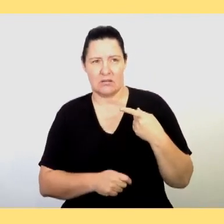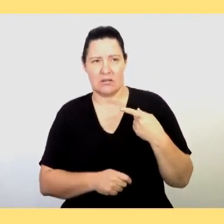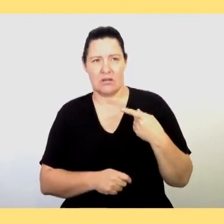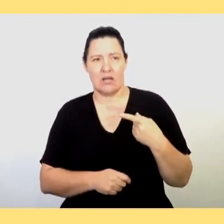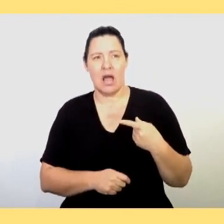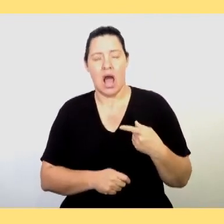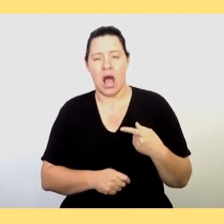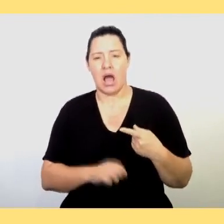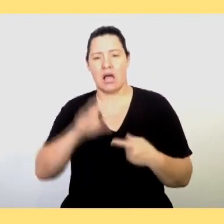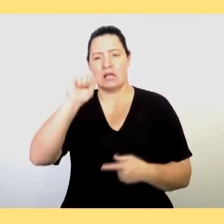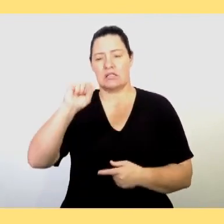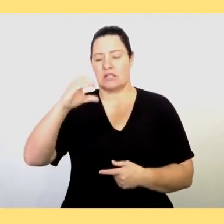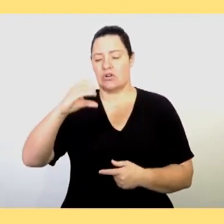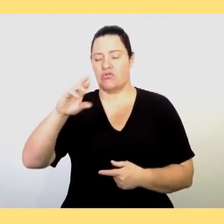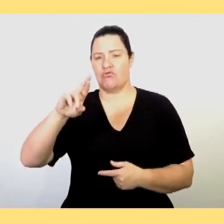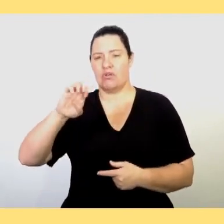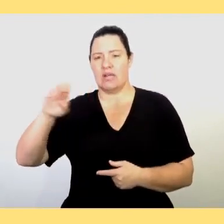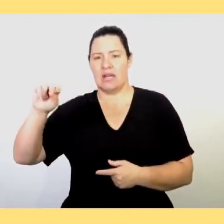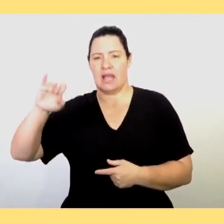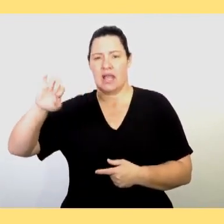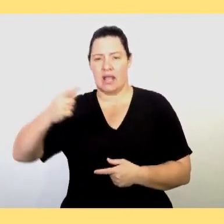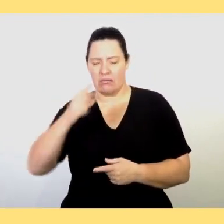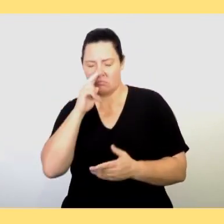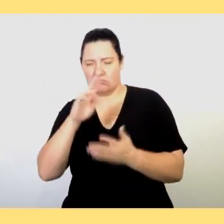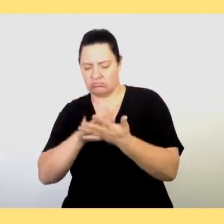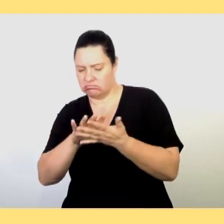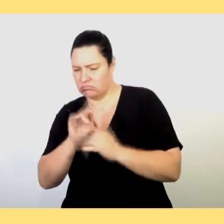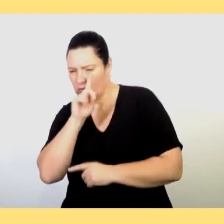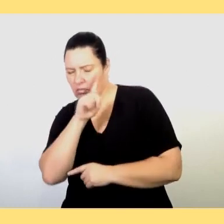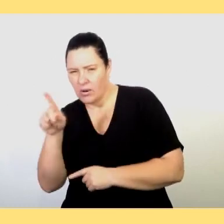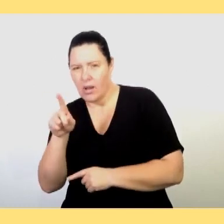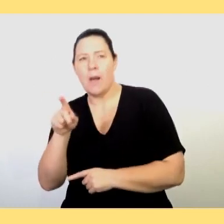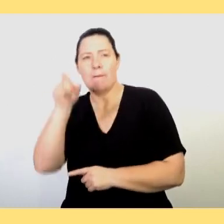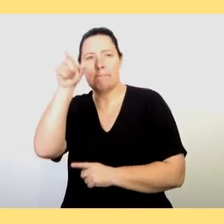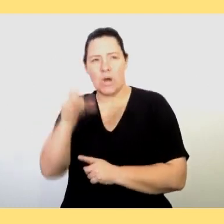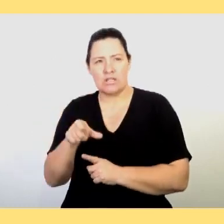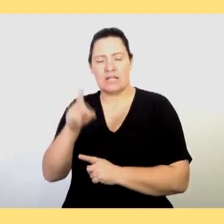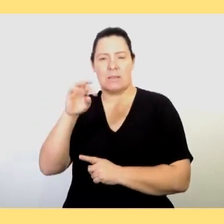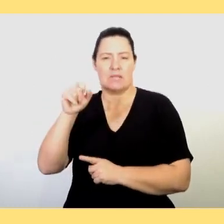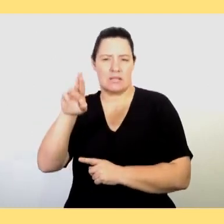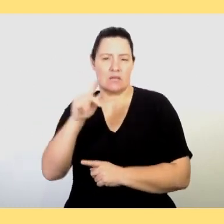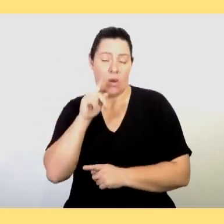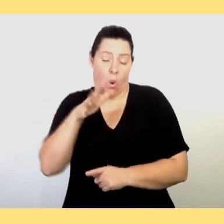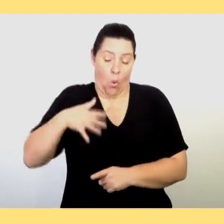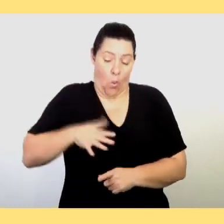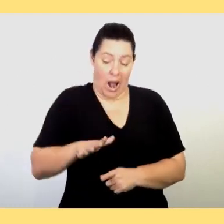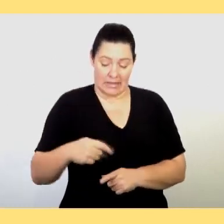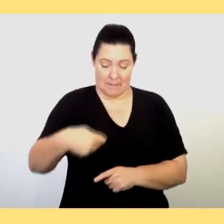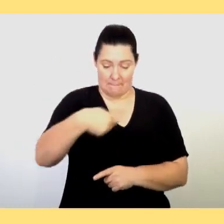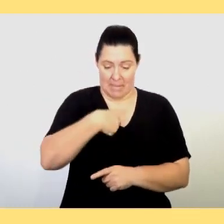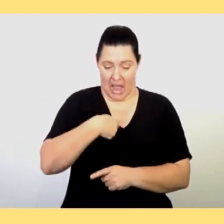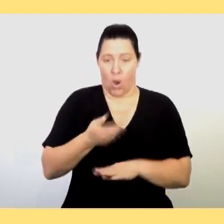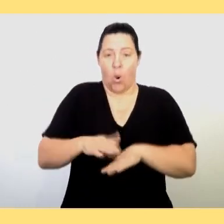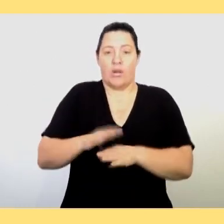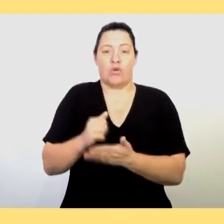one, the screening of debtors. This is checking the following aspects of prospective credit customers. That is,